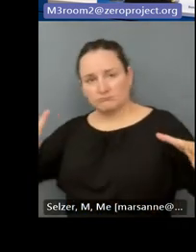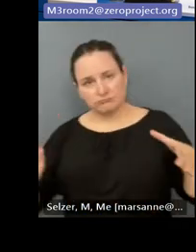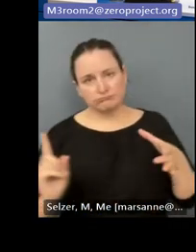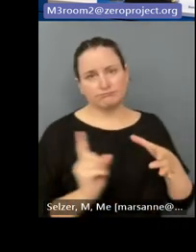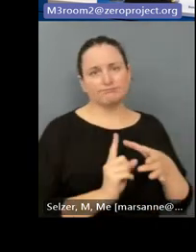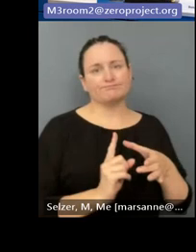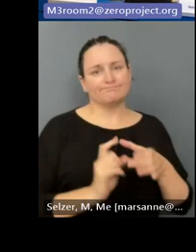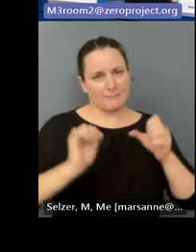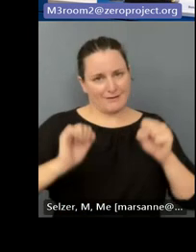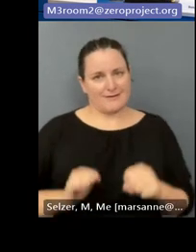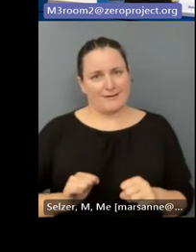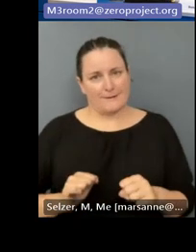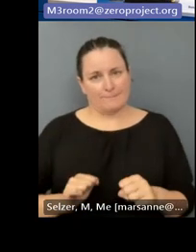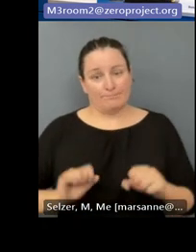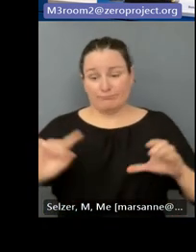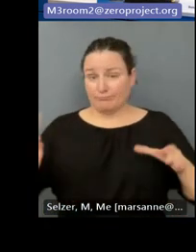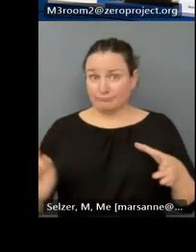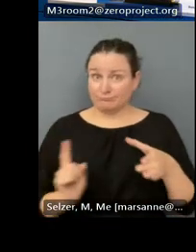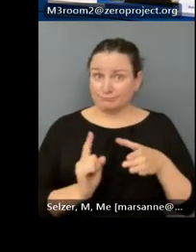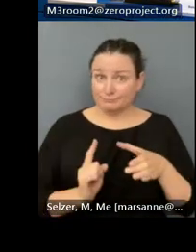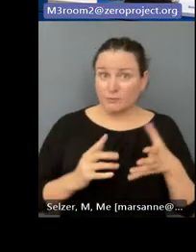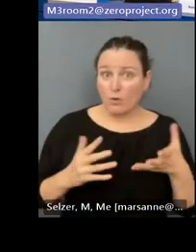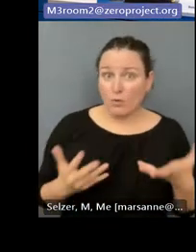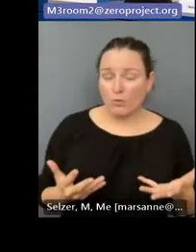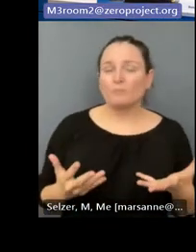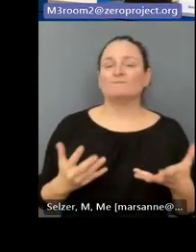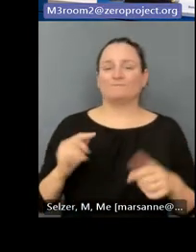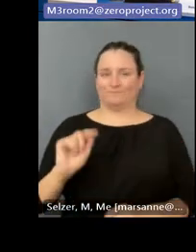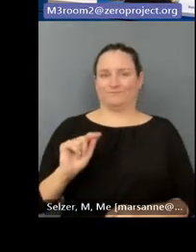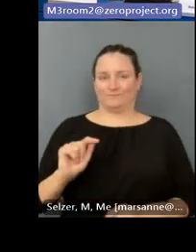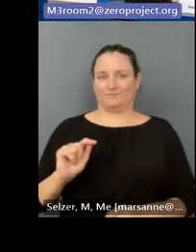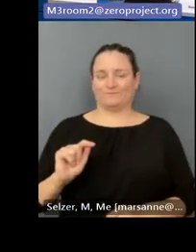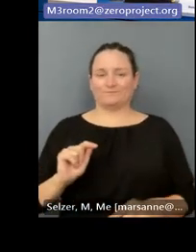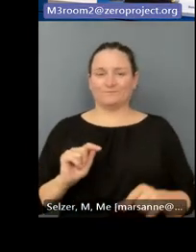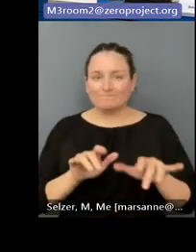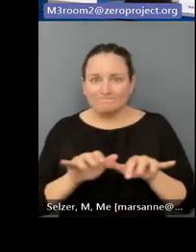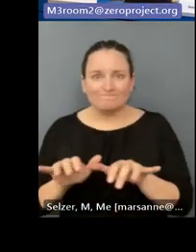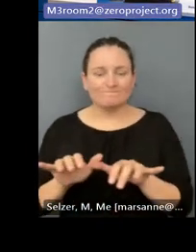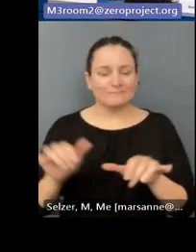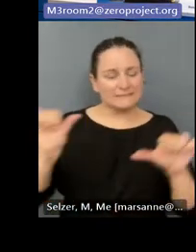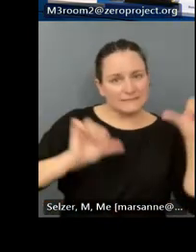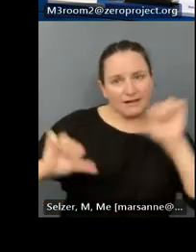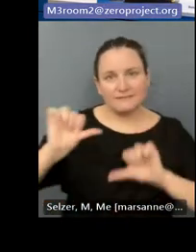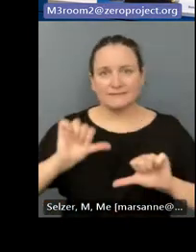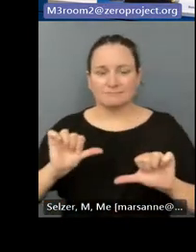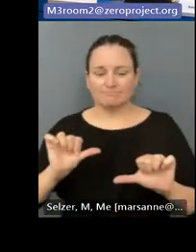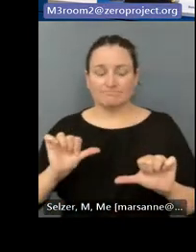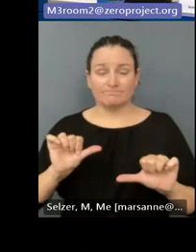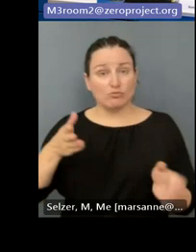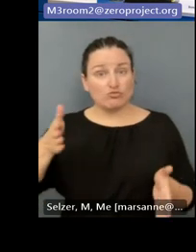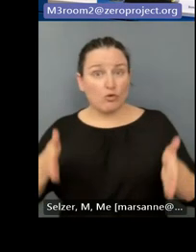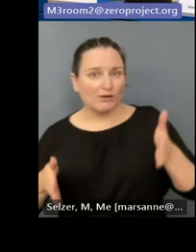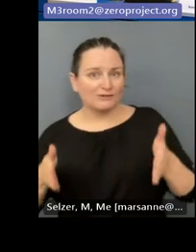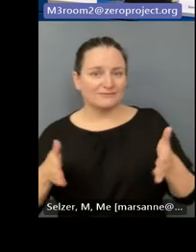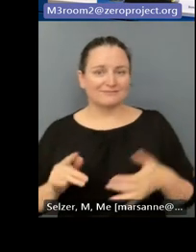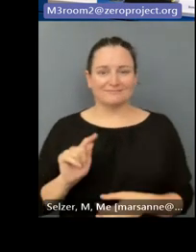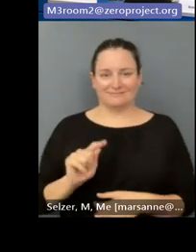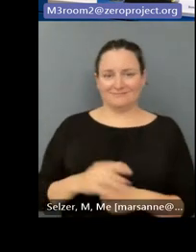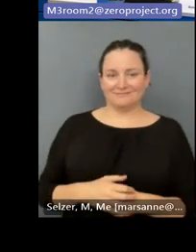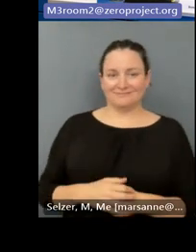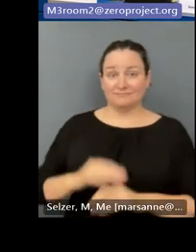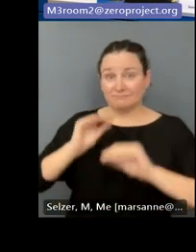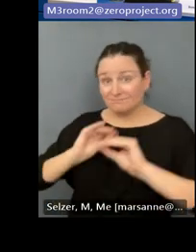beyond difference and labels. With science and robotic teams, Team Biosbot Colombia at